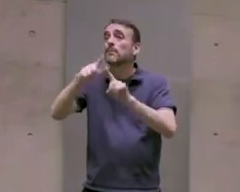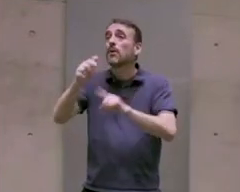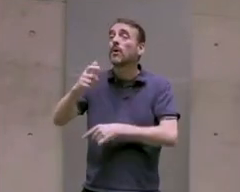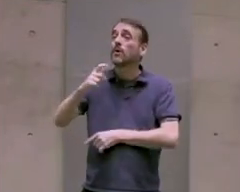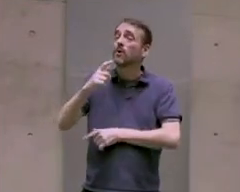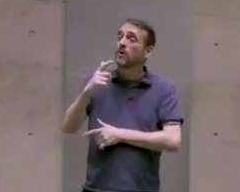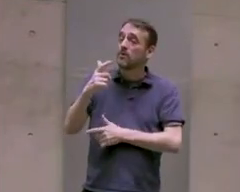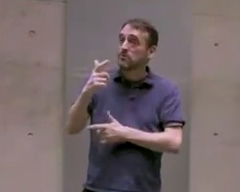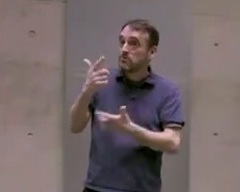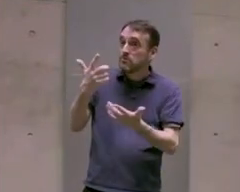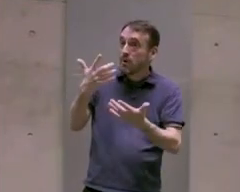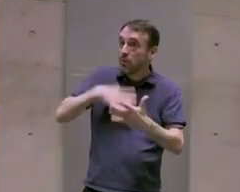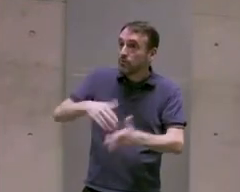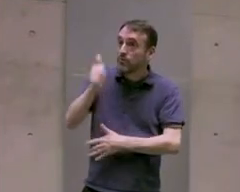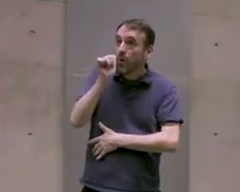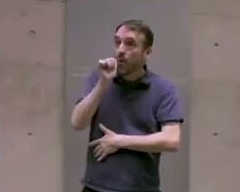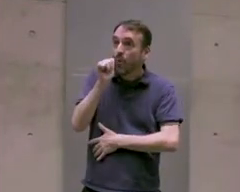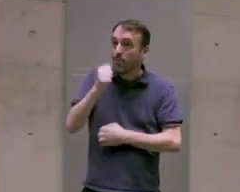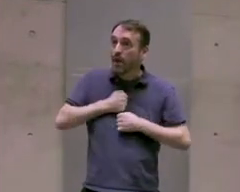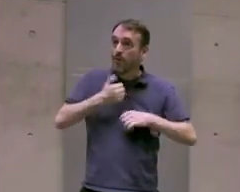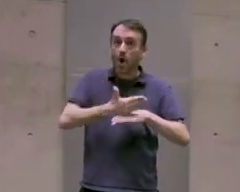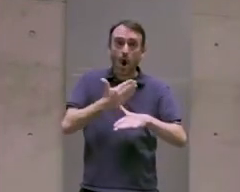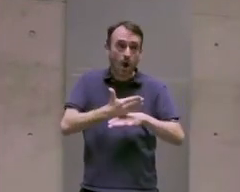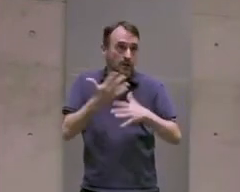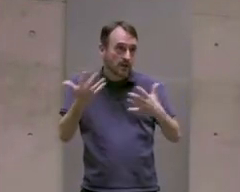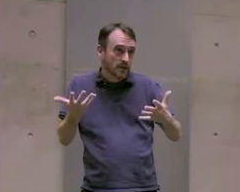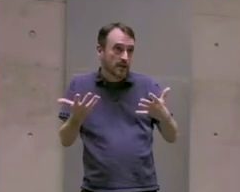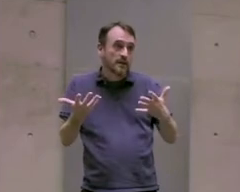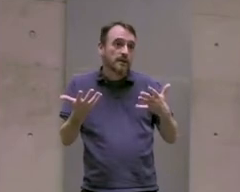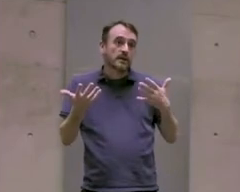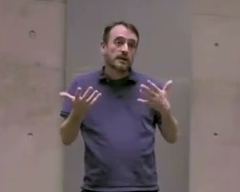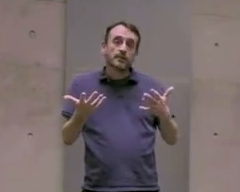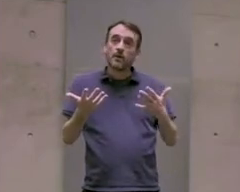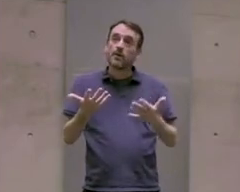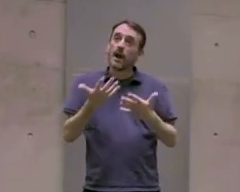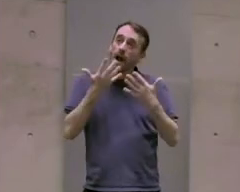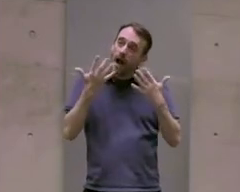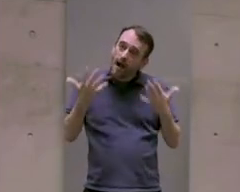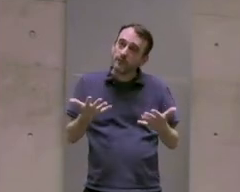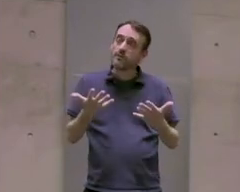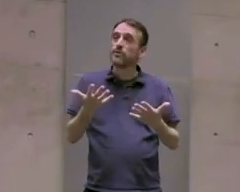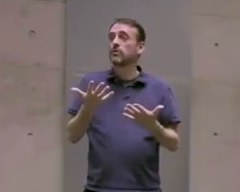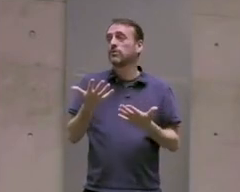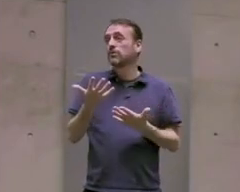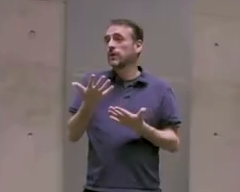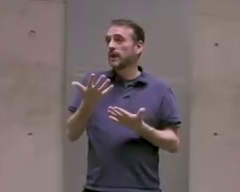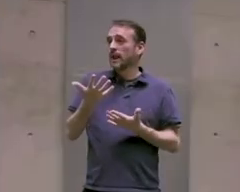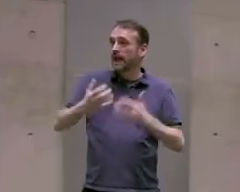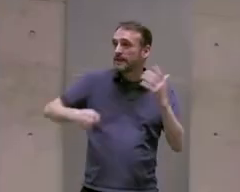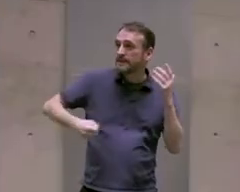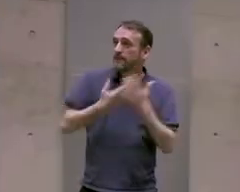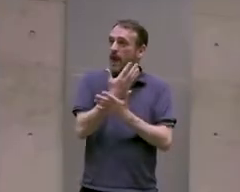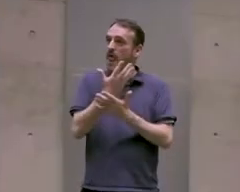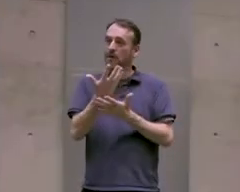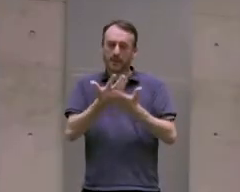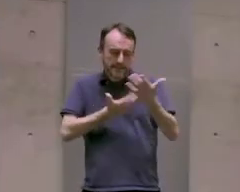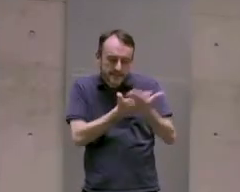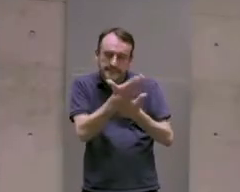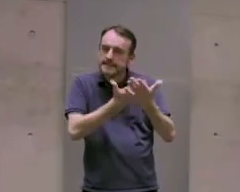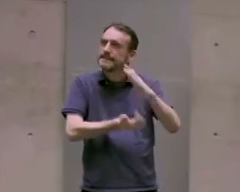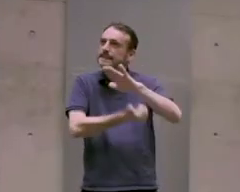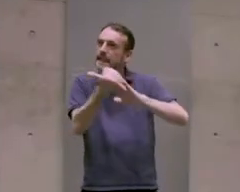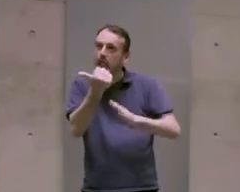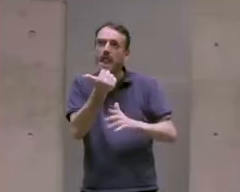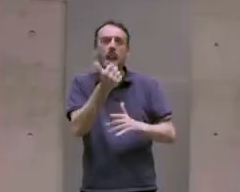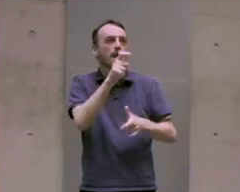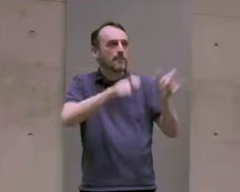is quite naturally predisposed to constantly litter jokes into conversation about how terrible you are, which is definitely something I do and I've done